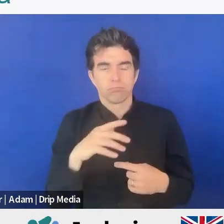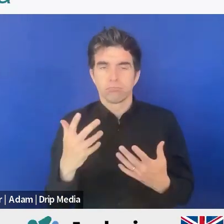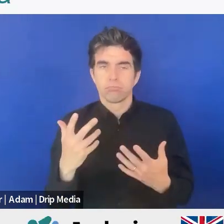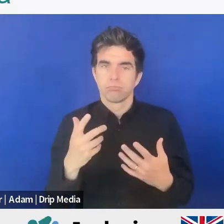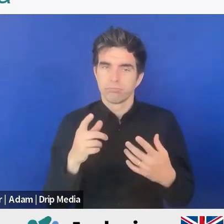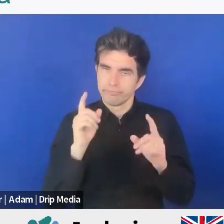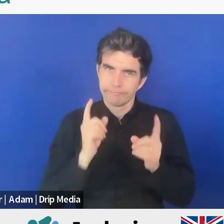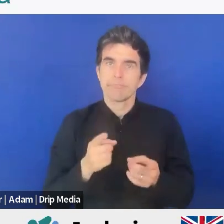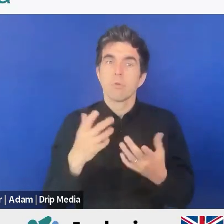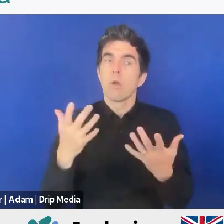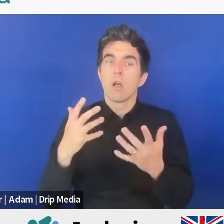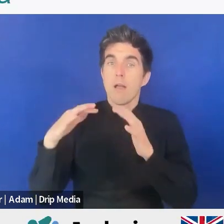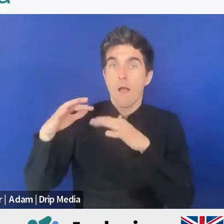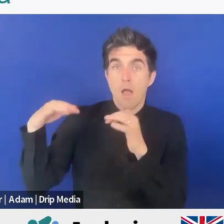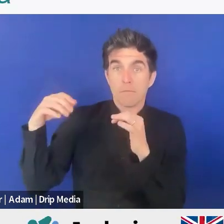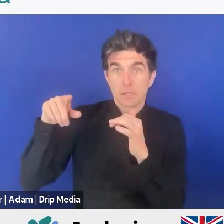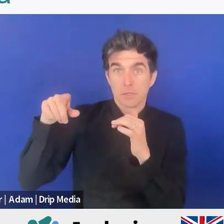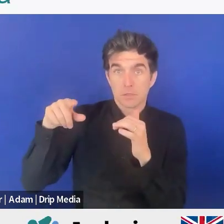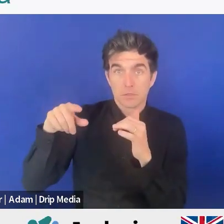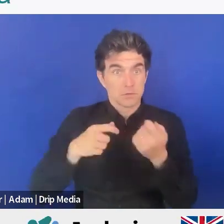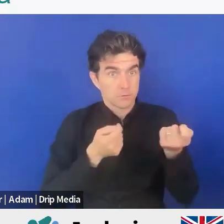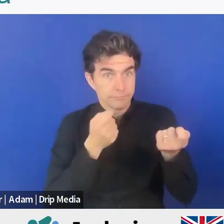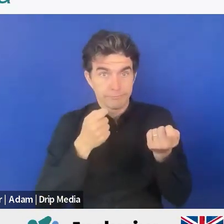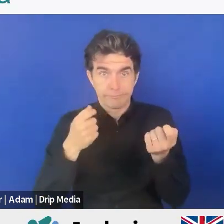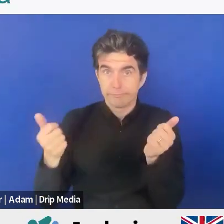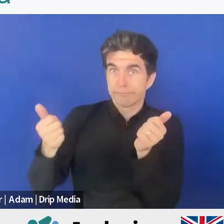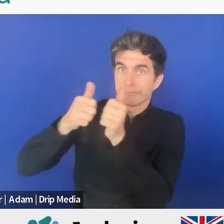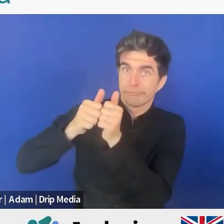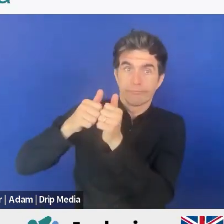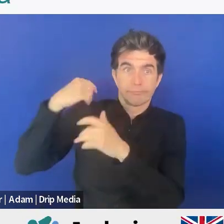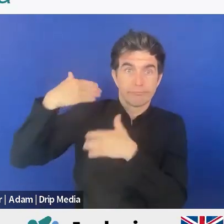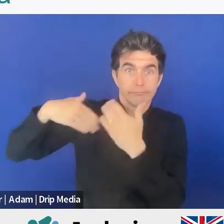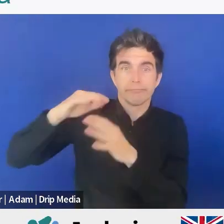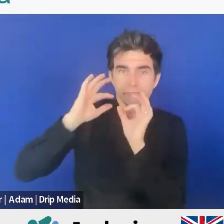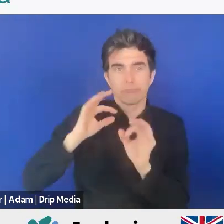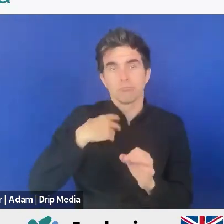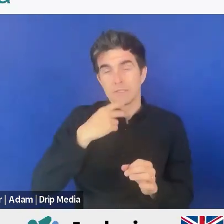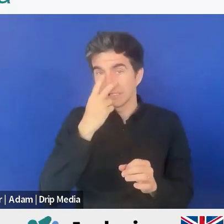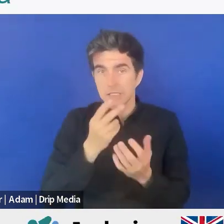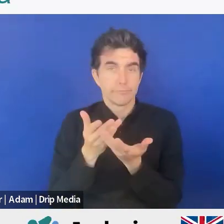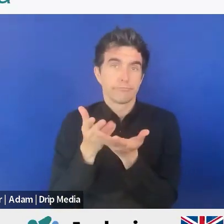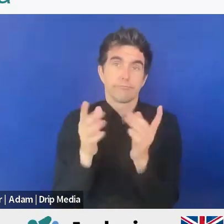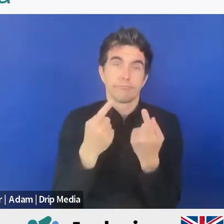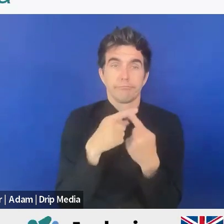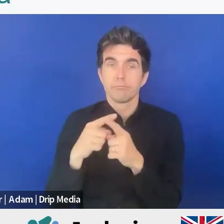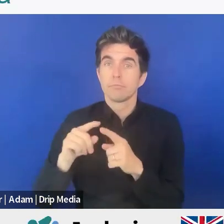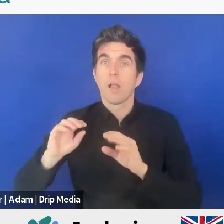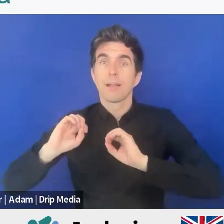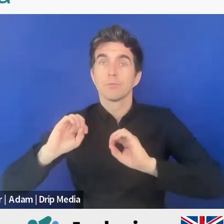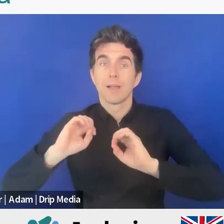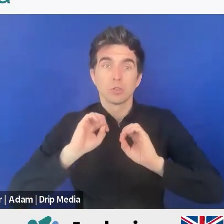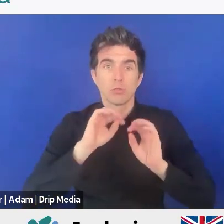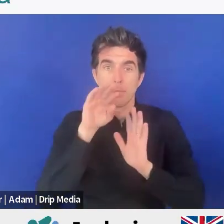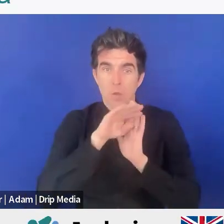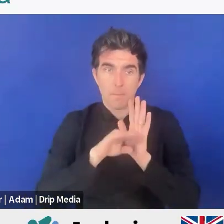bilateral development partner, we've got a very wide number of education programs spread across the globe,